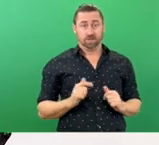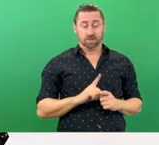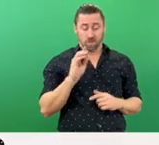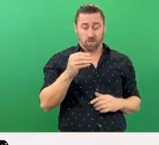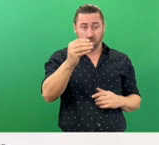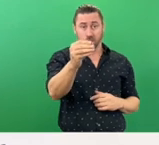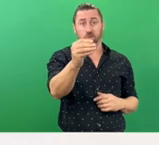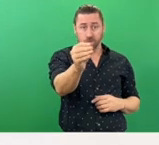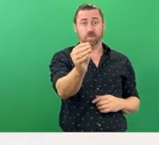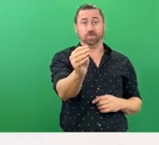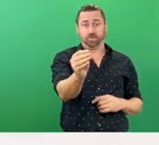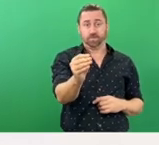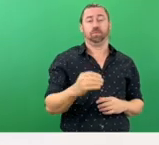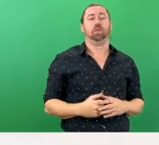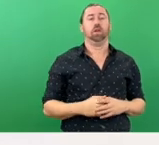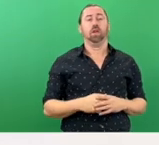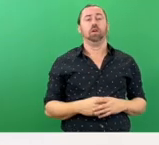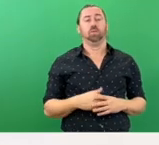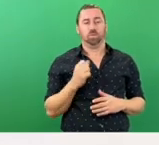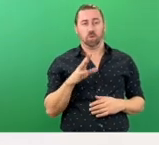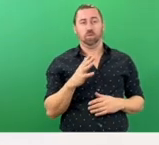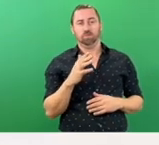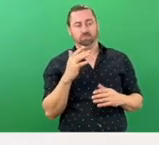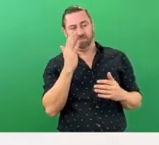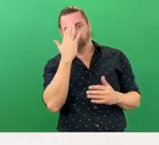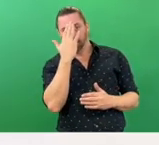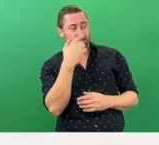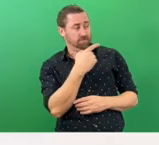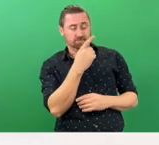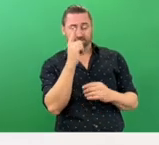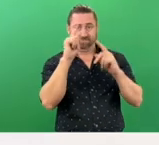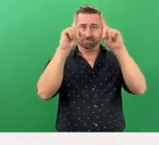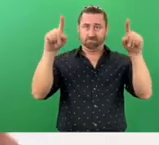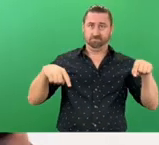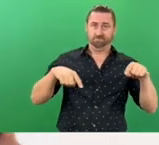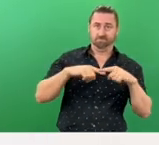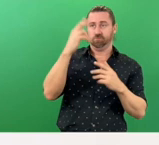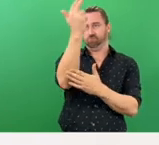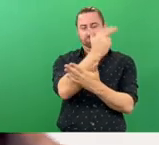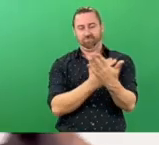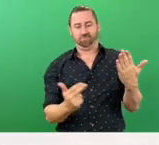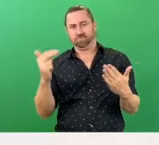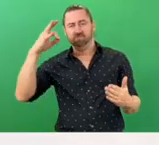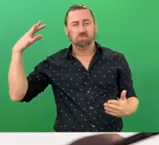get up on the edge, and let's begin by doing a quick sketch of the honesty mirror. Now, it doesn't have to